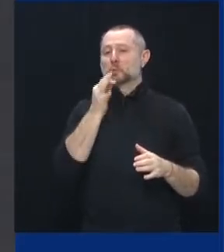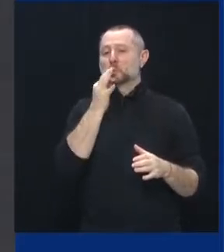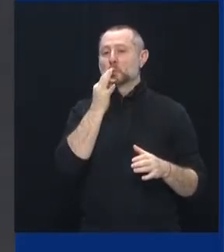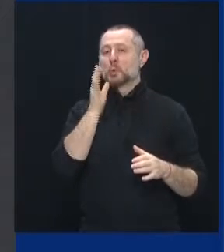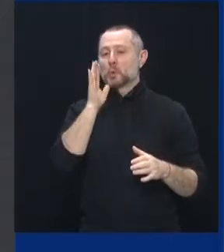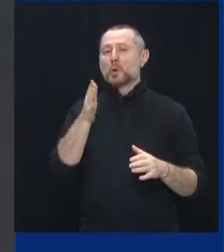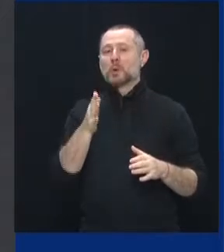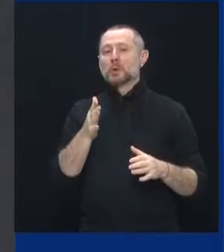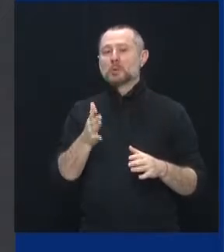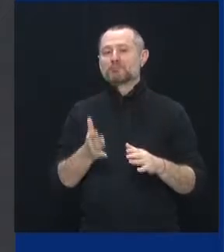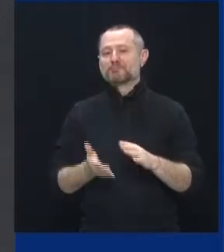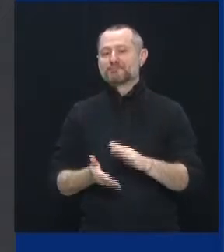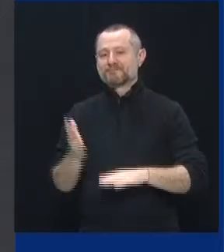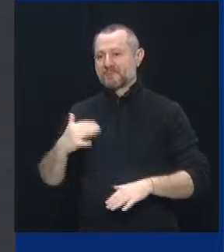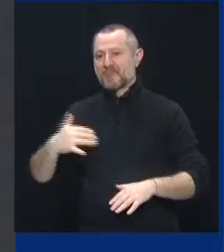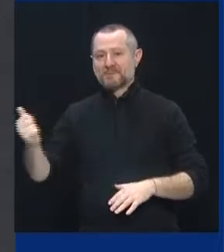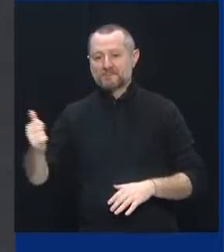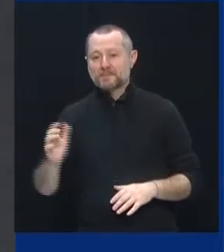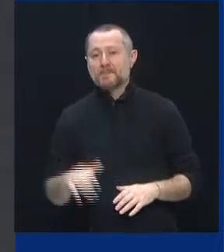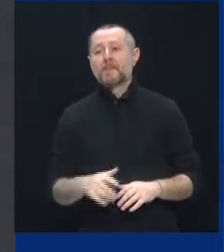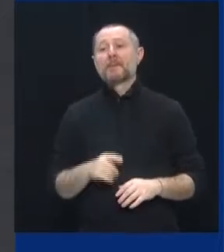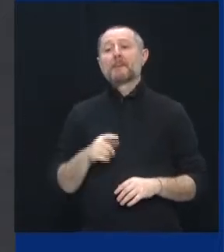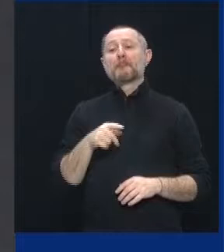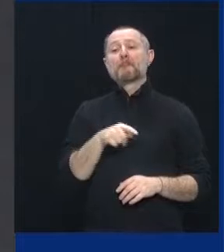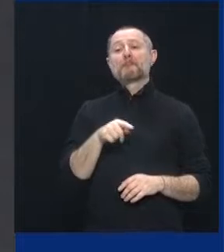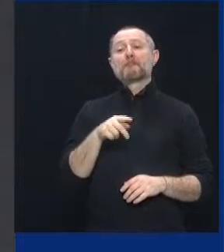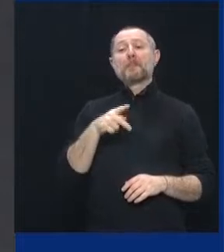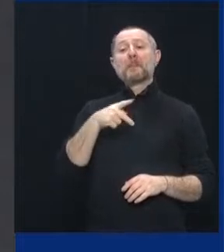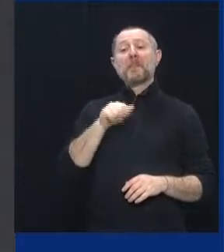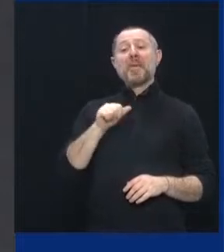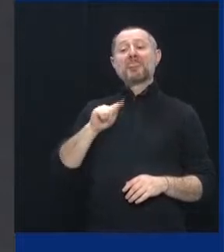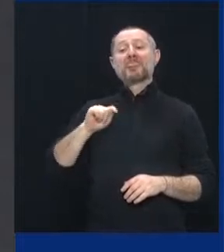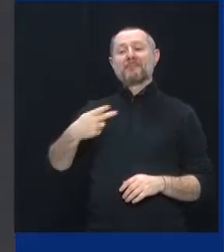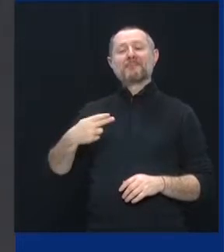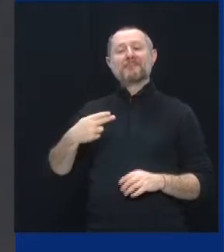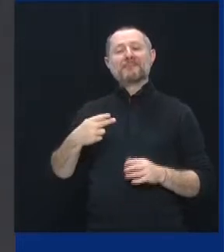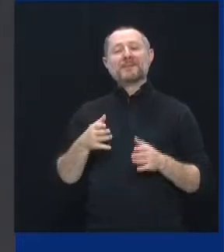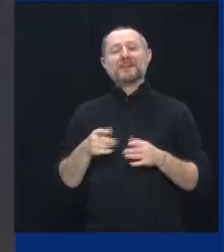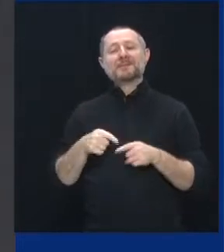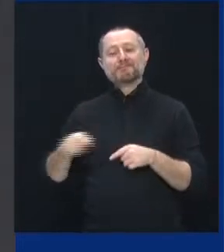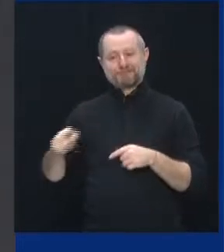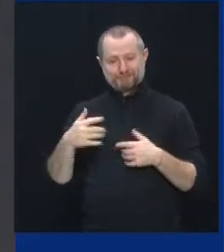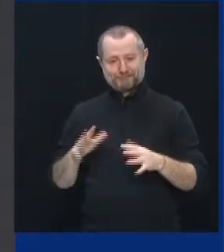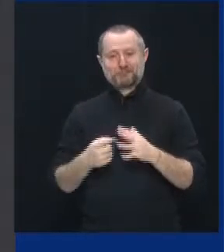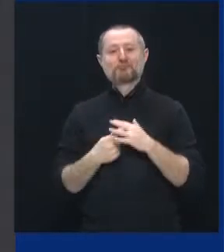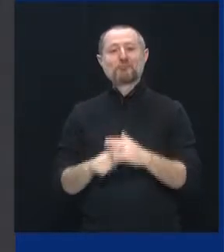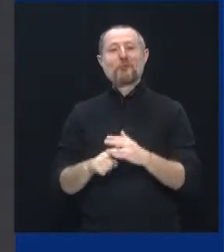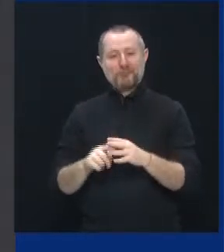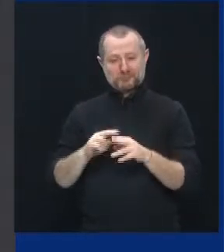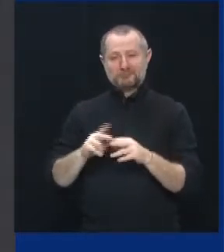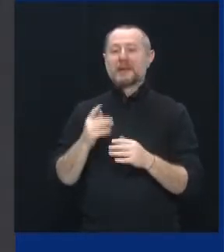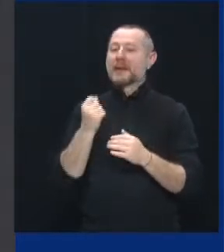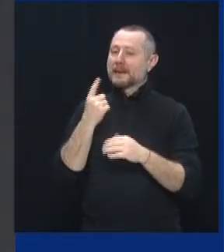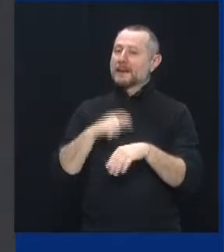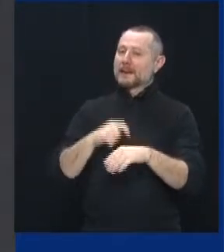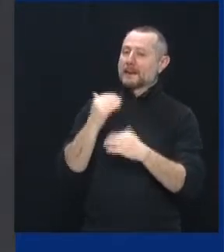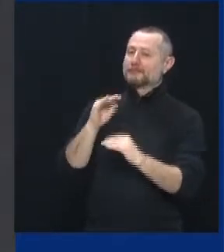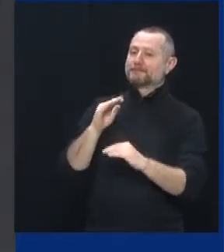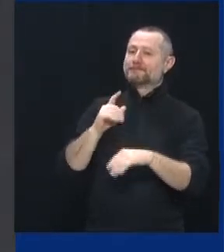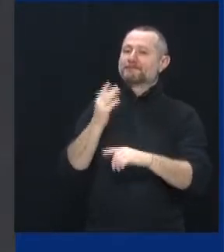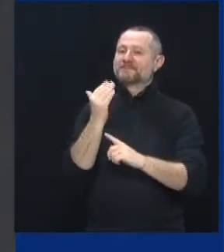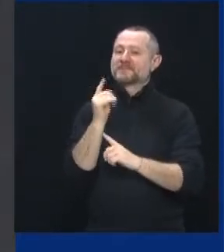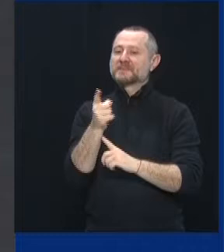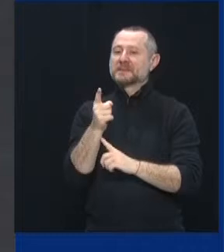At PATH has resumed a limited 15-minute service from Journal Square to the World Trade Center